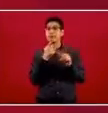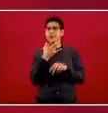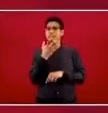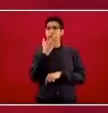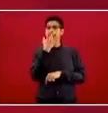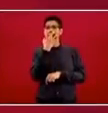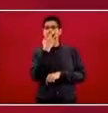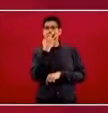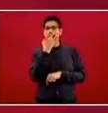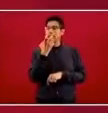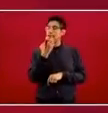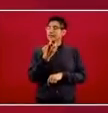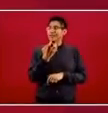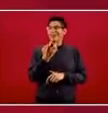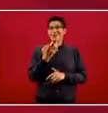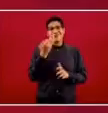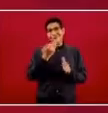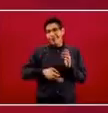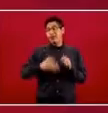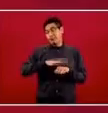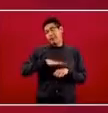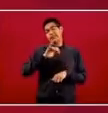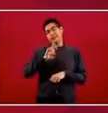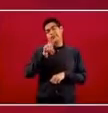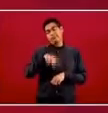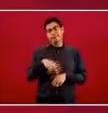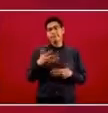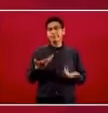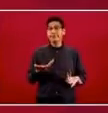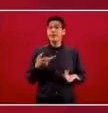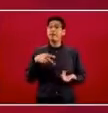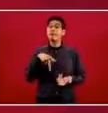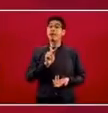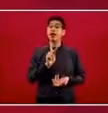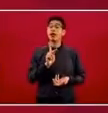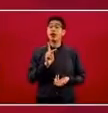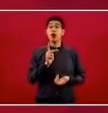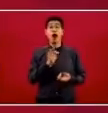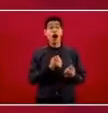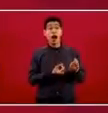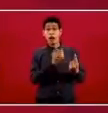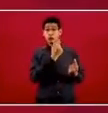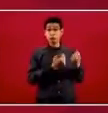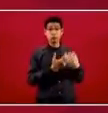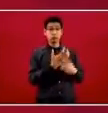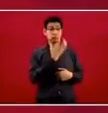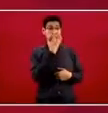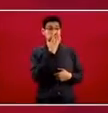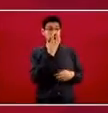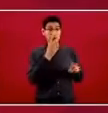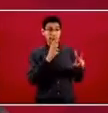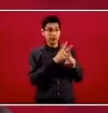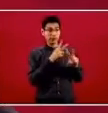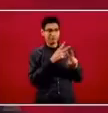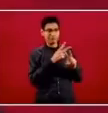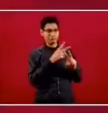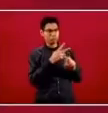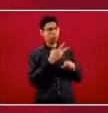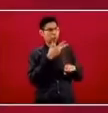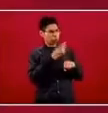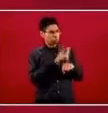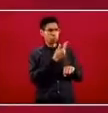about ventilators, because this is a restrictive supply. But we also found the possibility